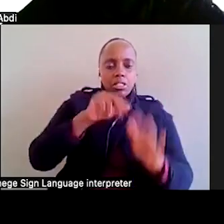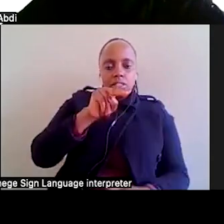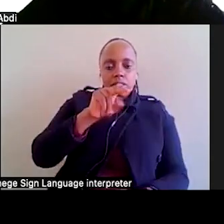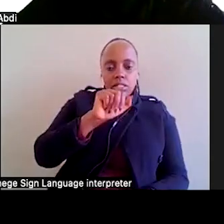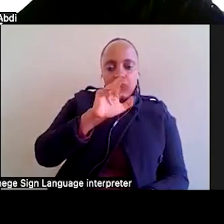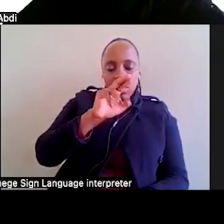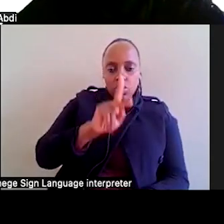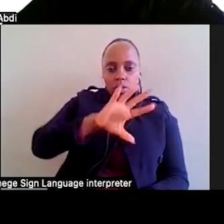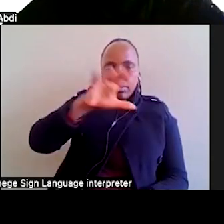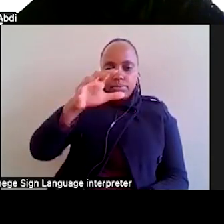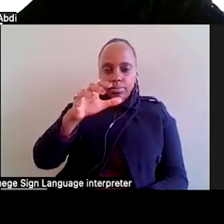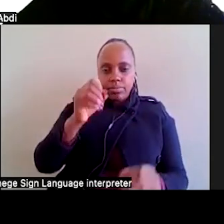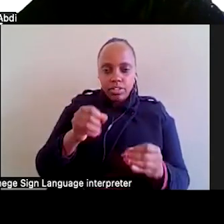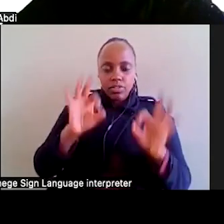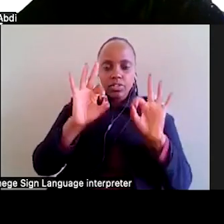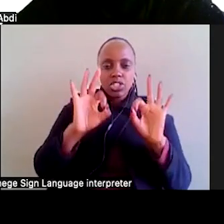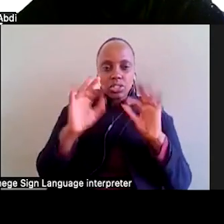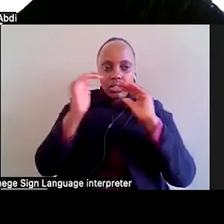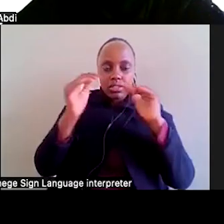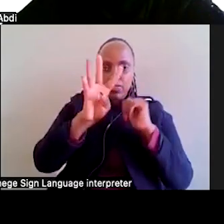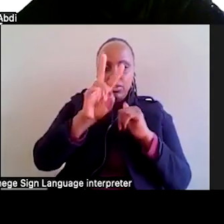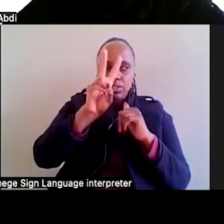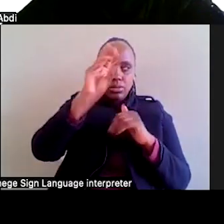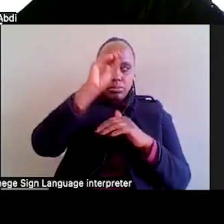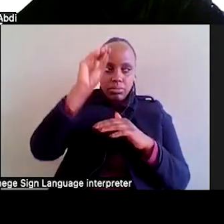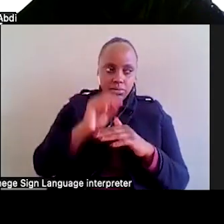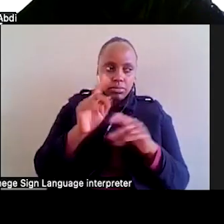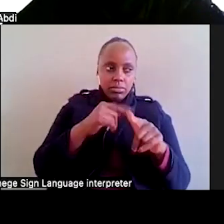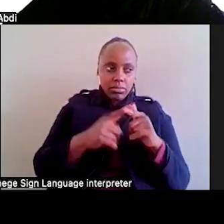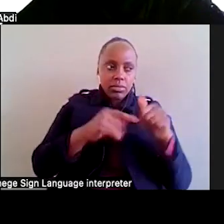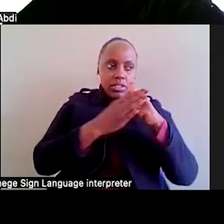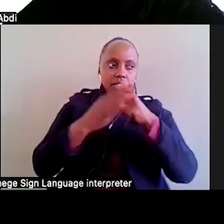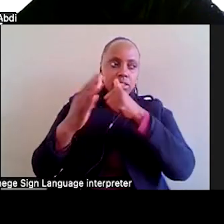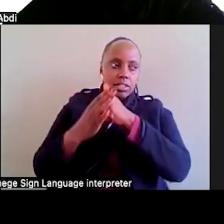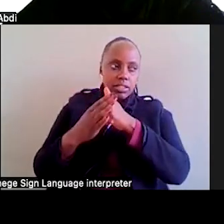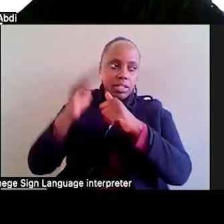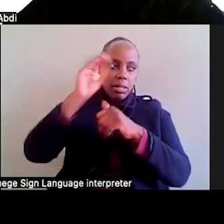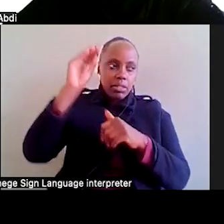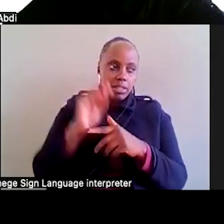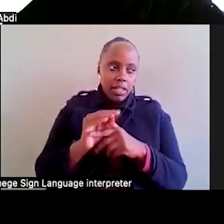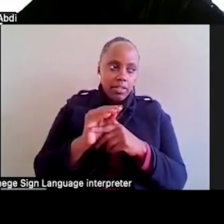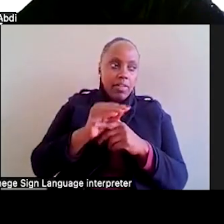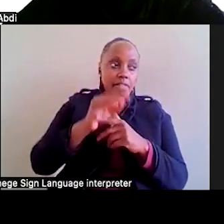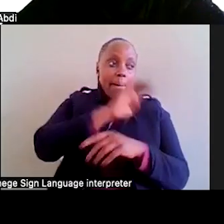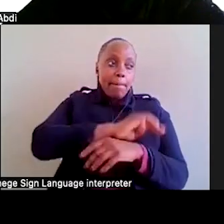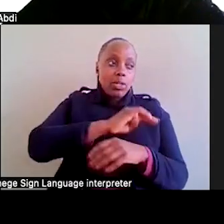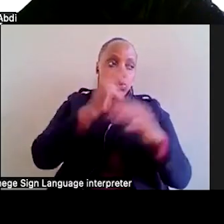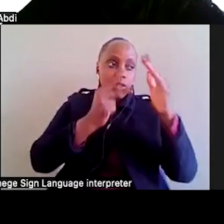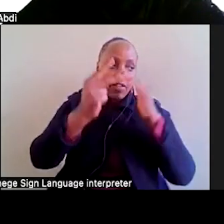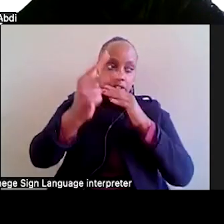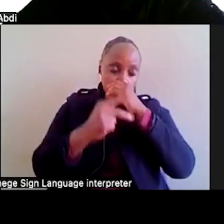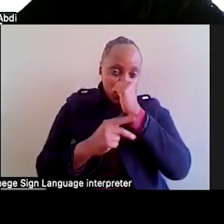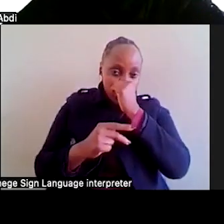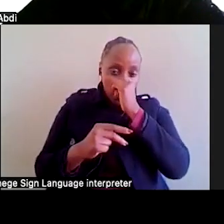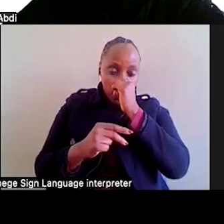rate is 42% and we have division up to 99%, mission with a vision organization.